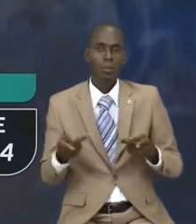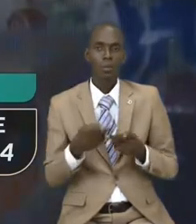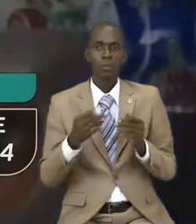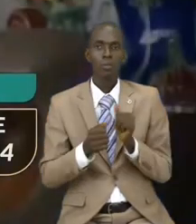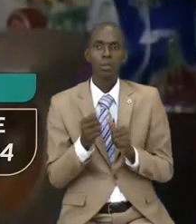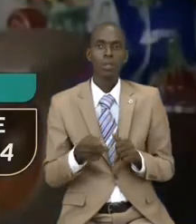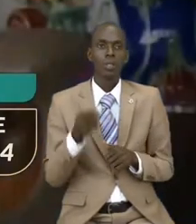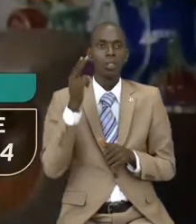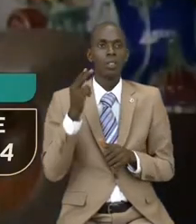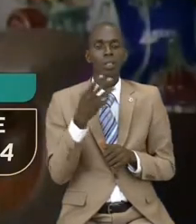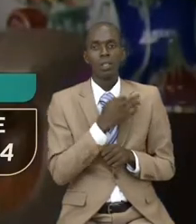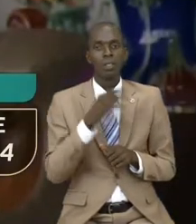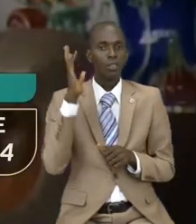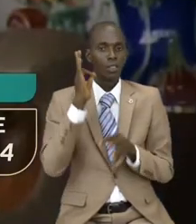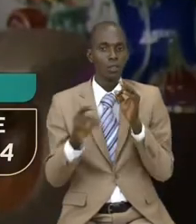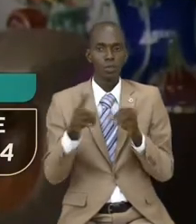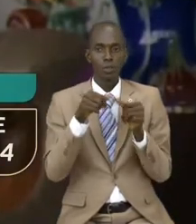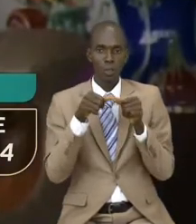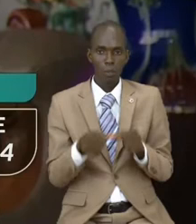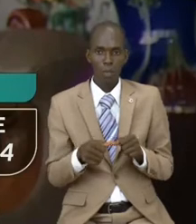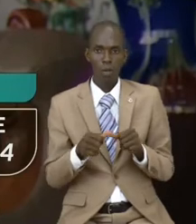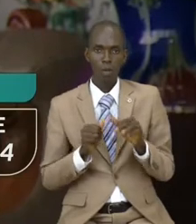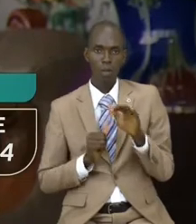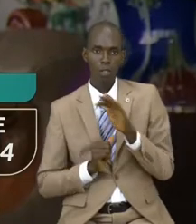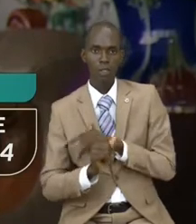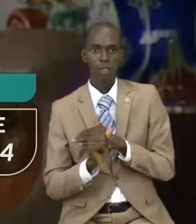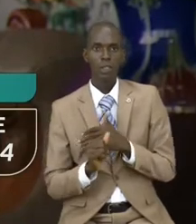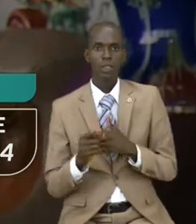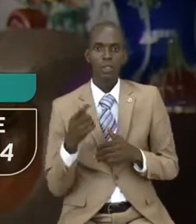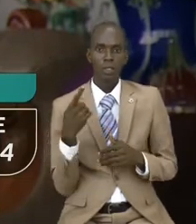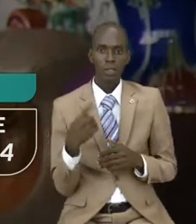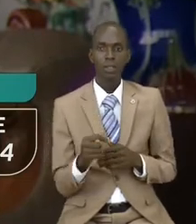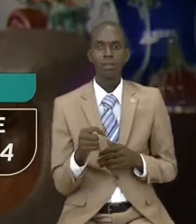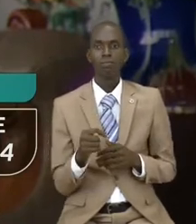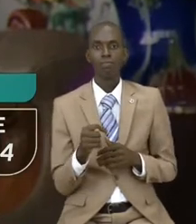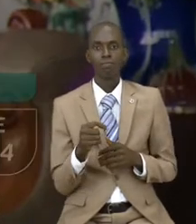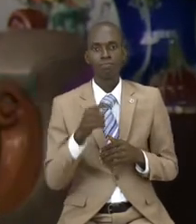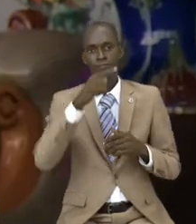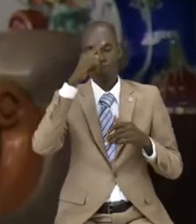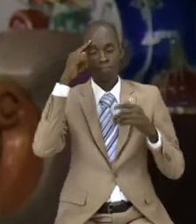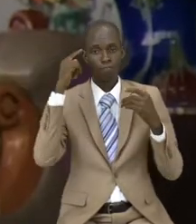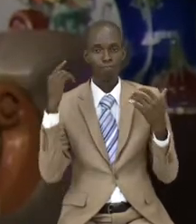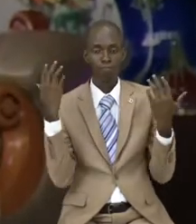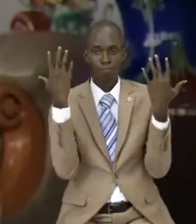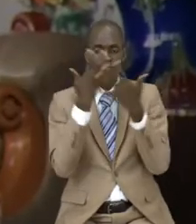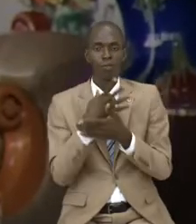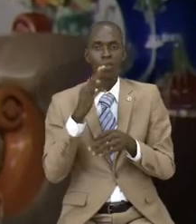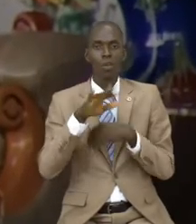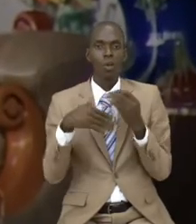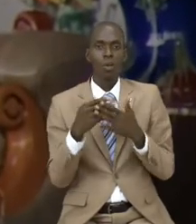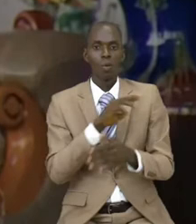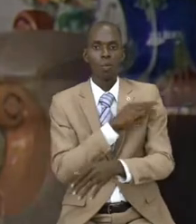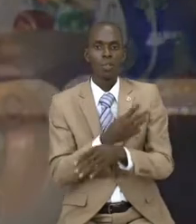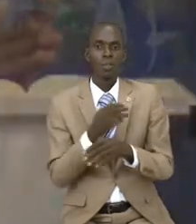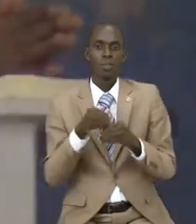and he shall abide under the shadow of the Almighty. Verse 4. It says